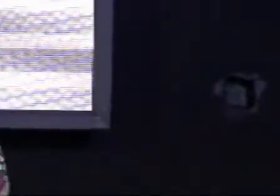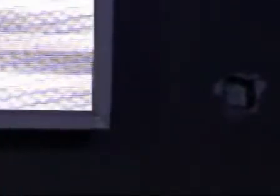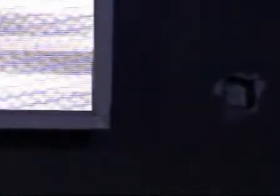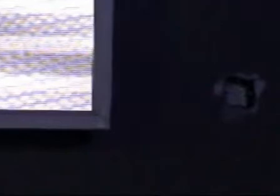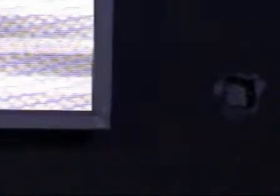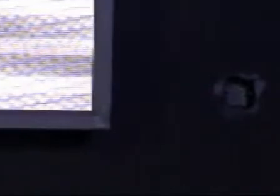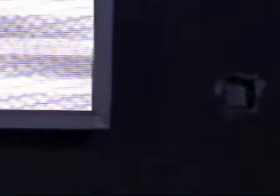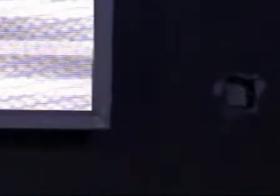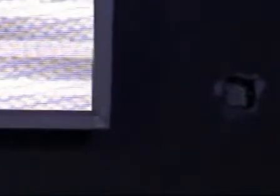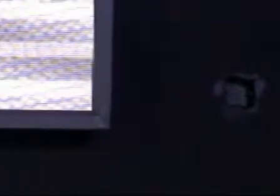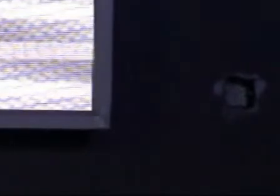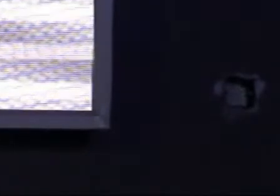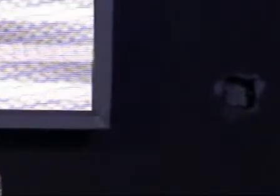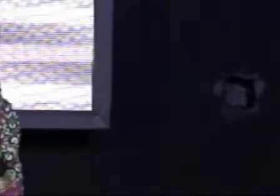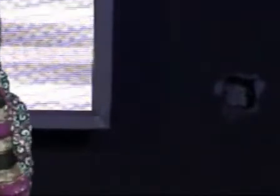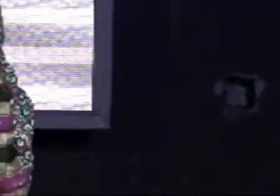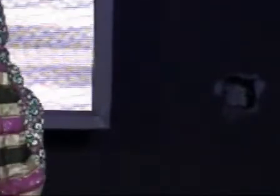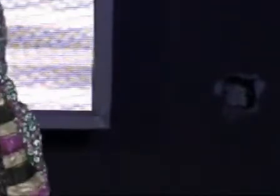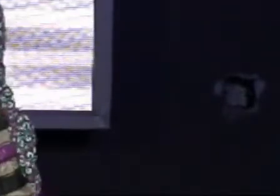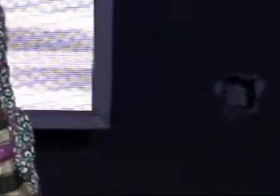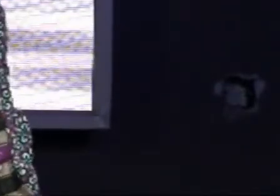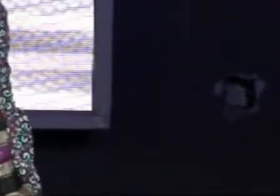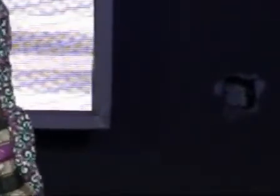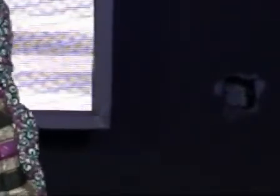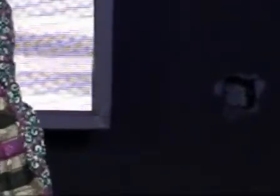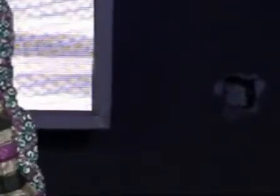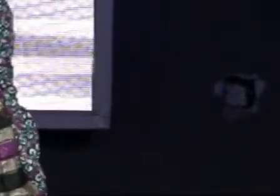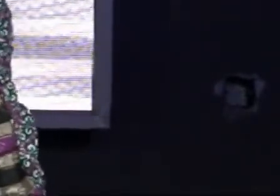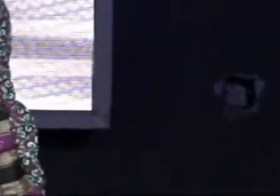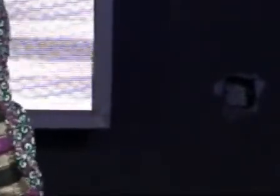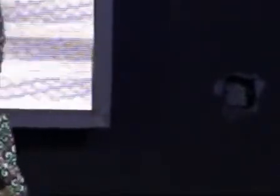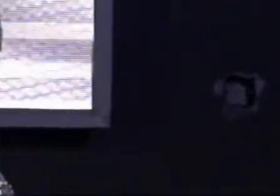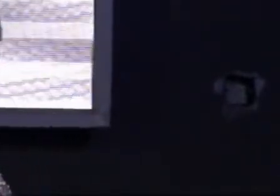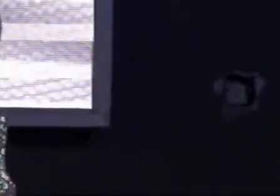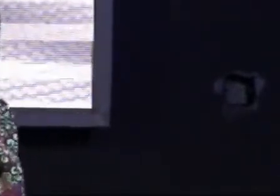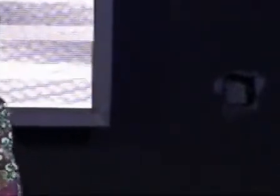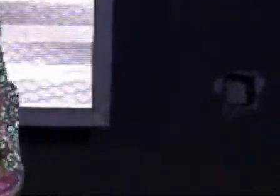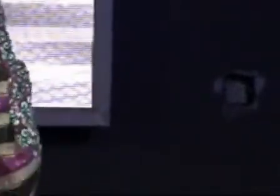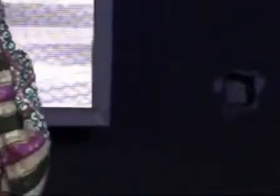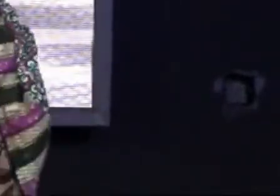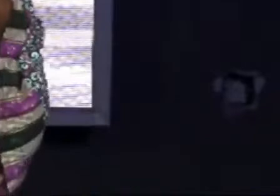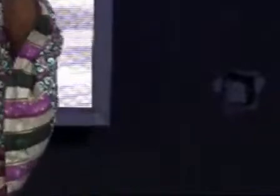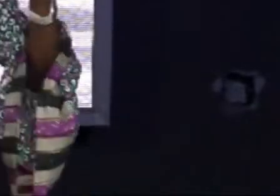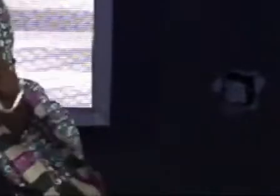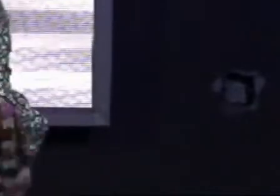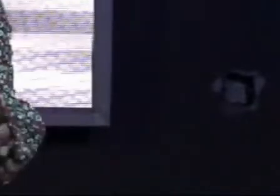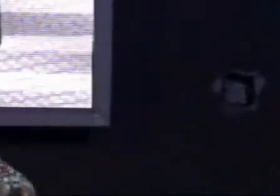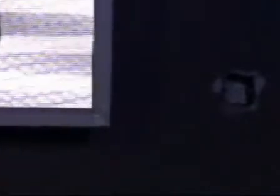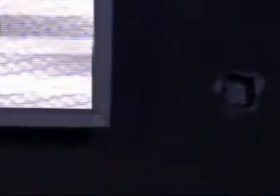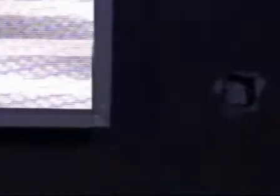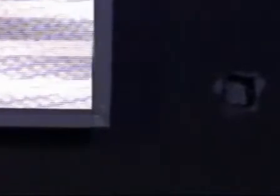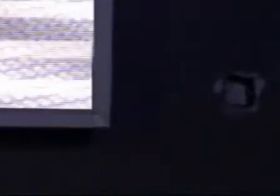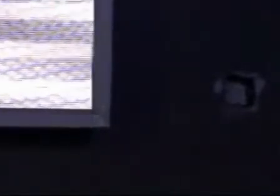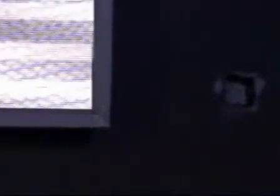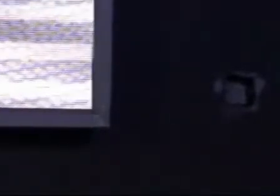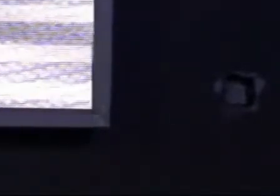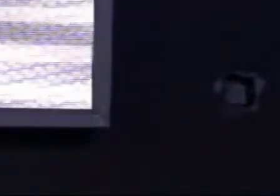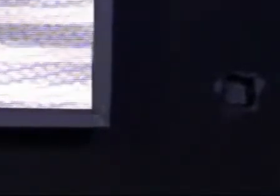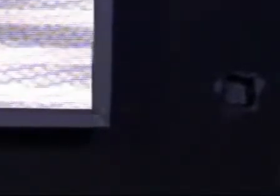said, I really didn't enjoy university because I knew that the world was bigger and my oyster was bigger than what I was